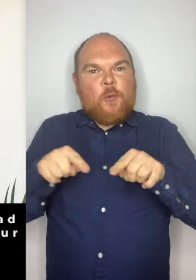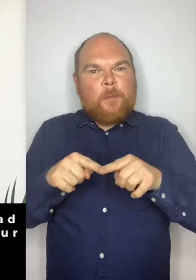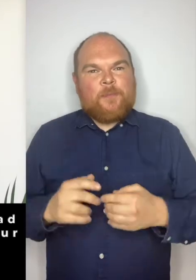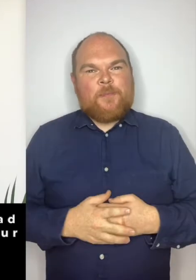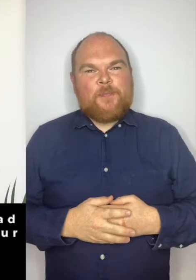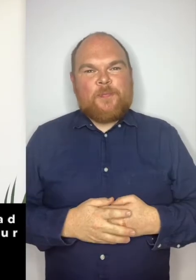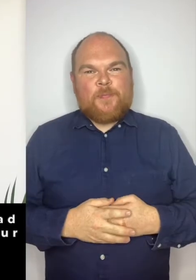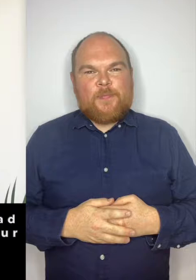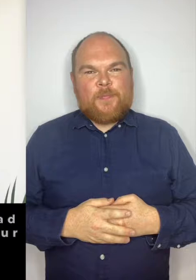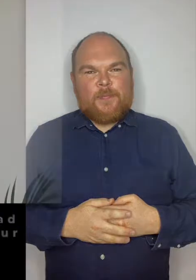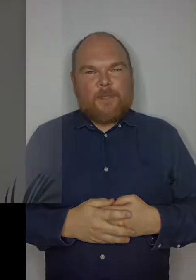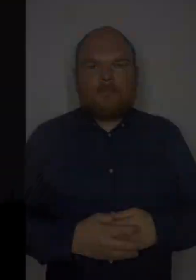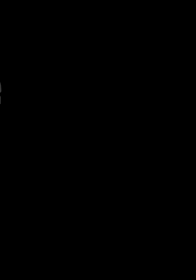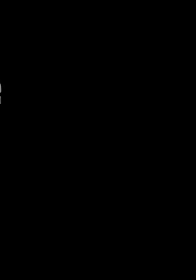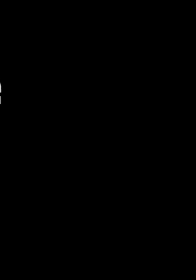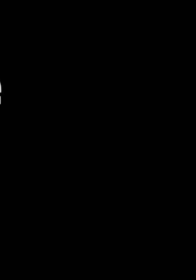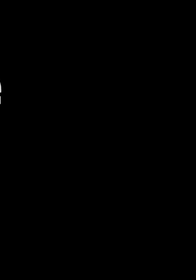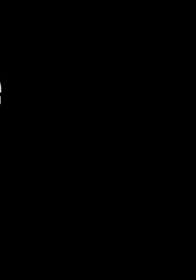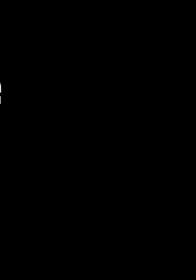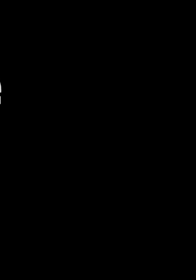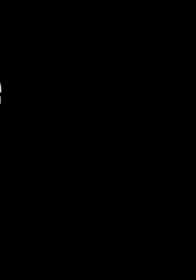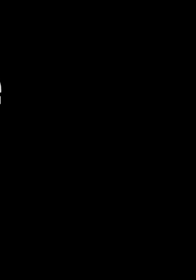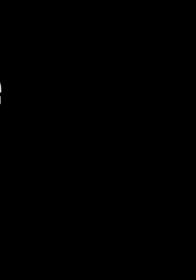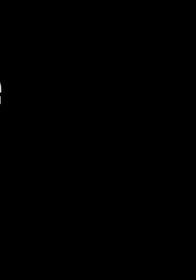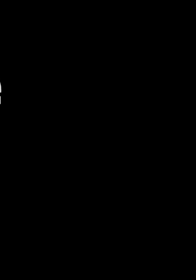that you chose for your performance.